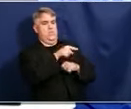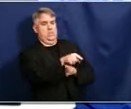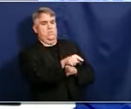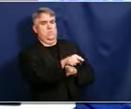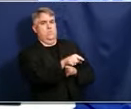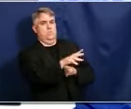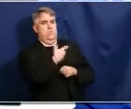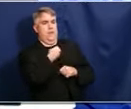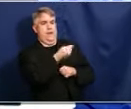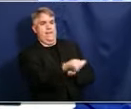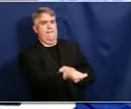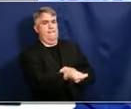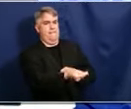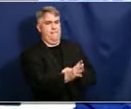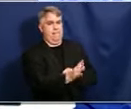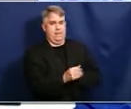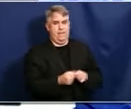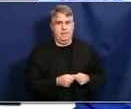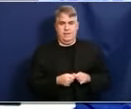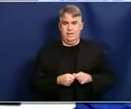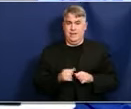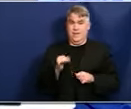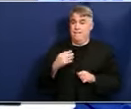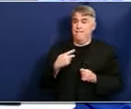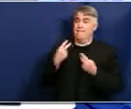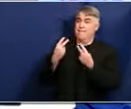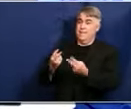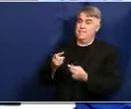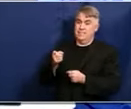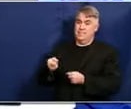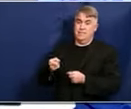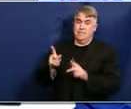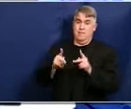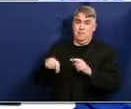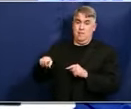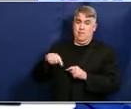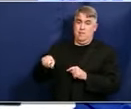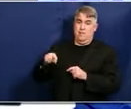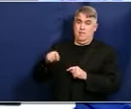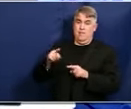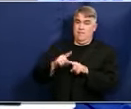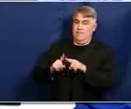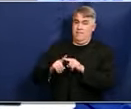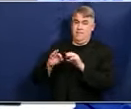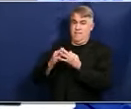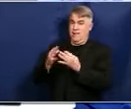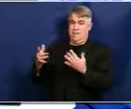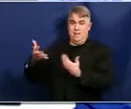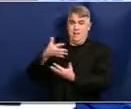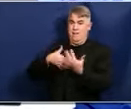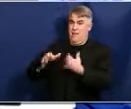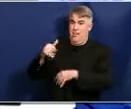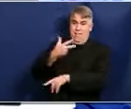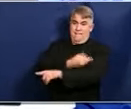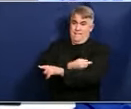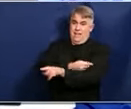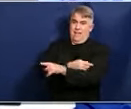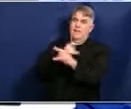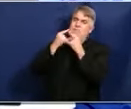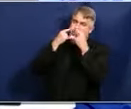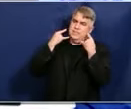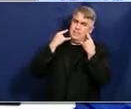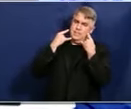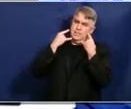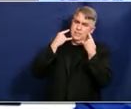when they are visiting unvaccinated individuals from multiple households. And then we want people to